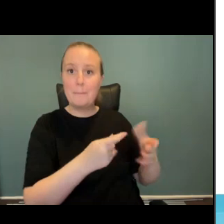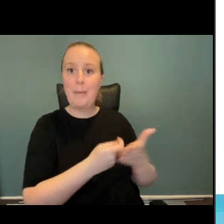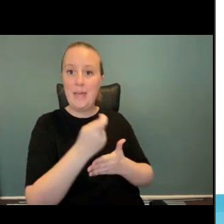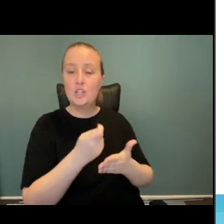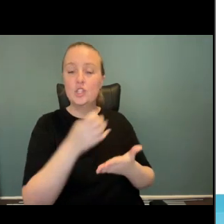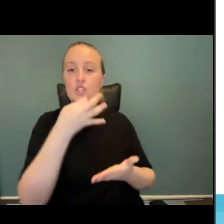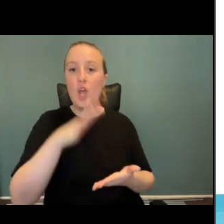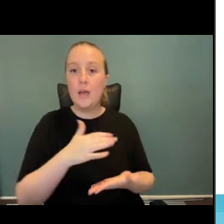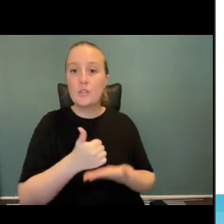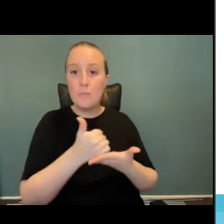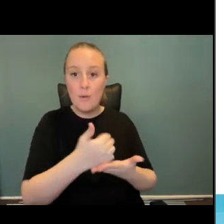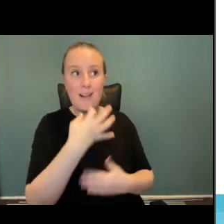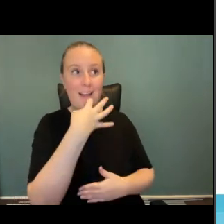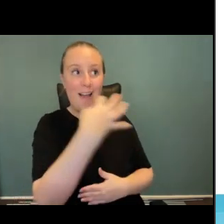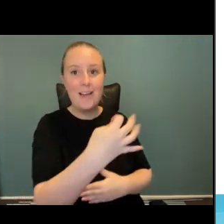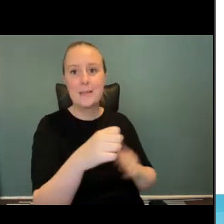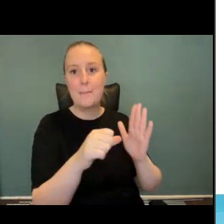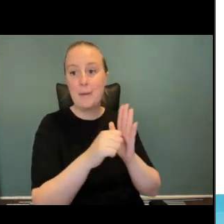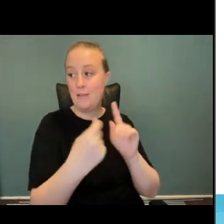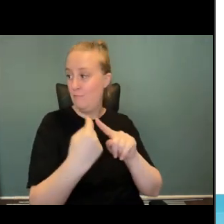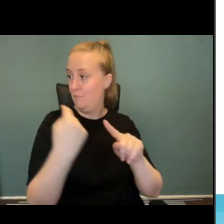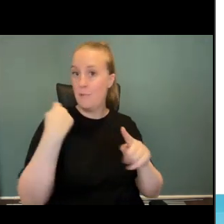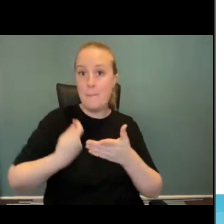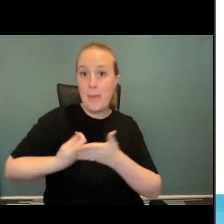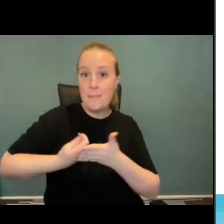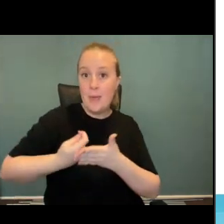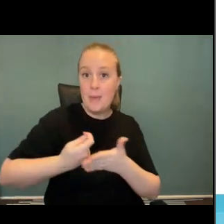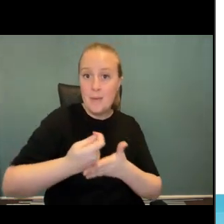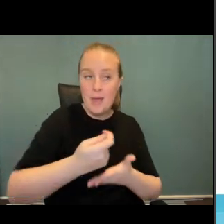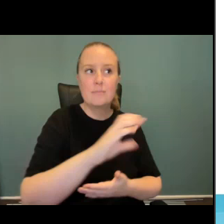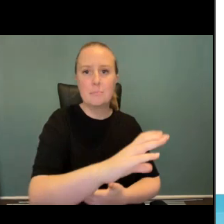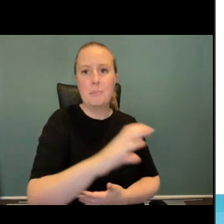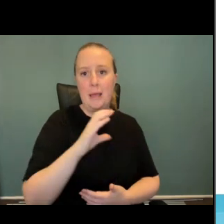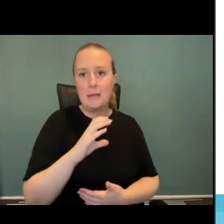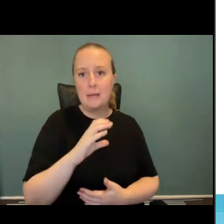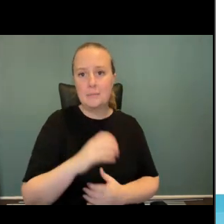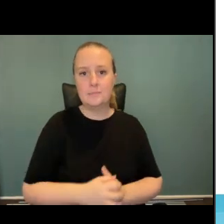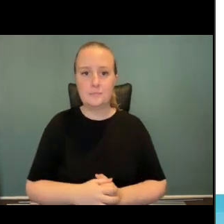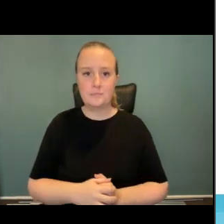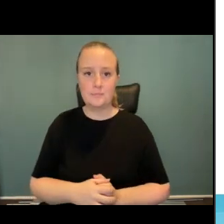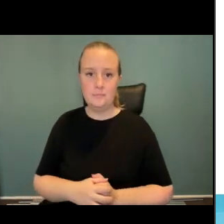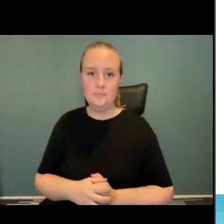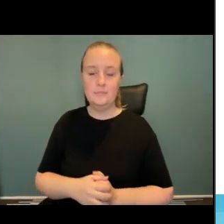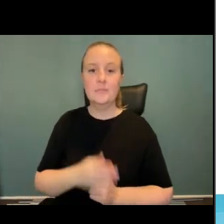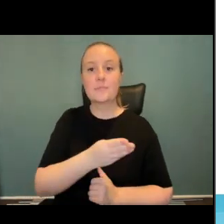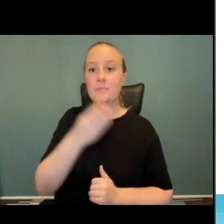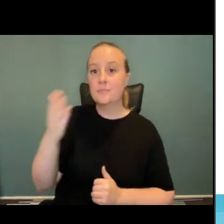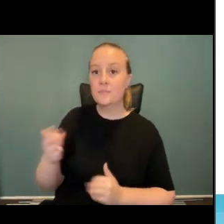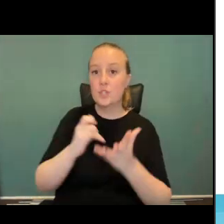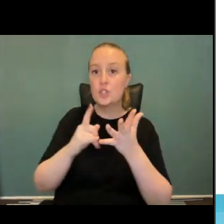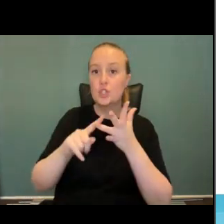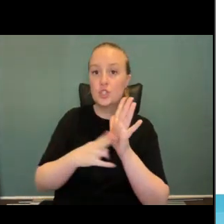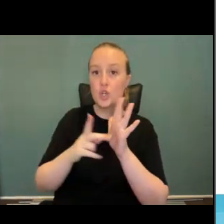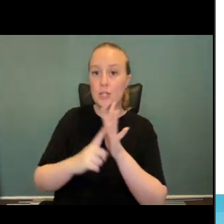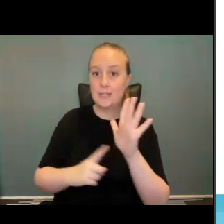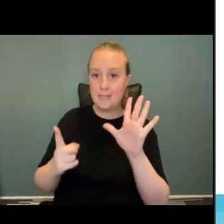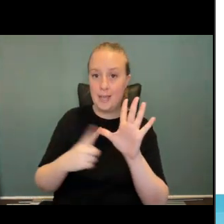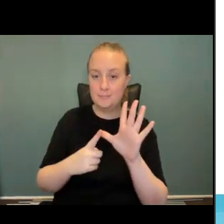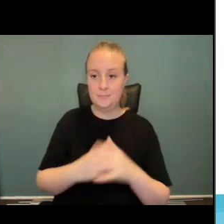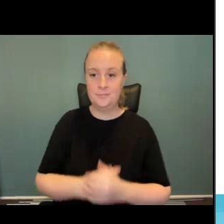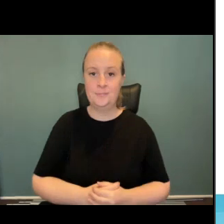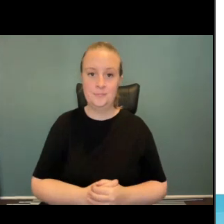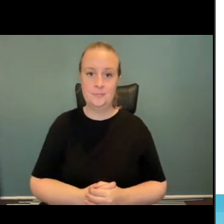to that. Okay, so what we do, I'm going to hand over to Sonia because this is her area of expertise. Okay, so we've got the grant